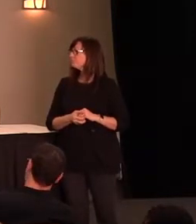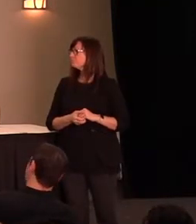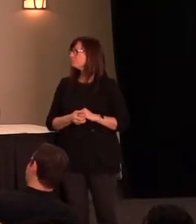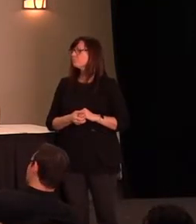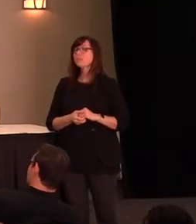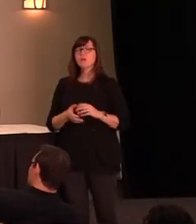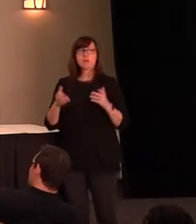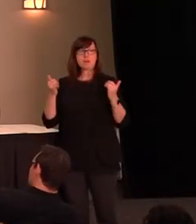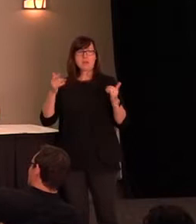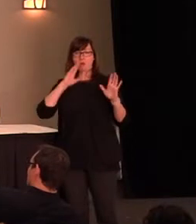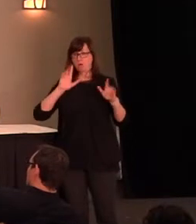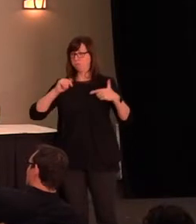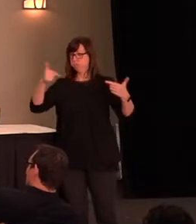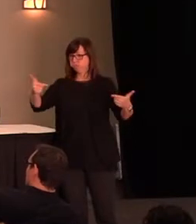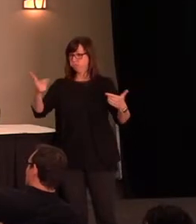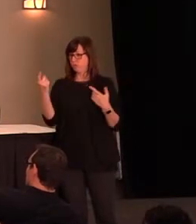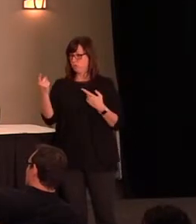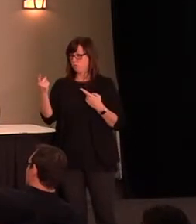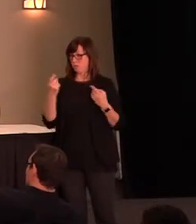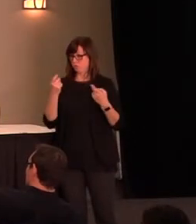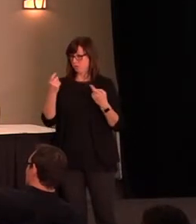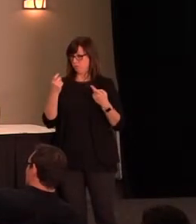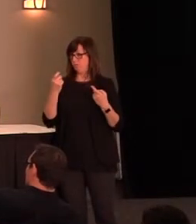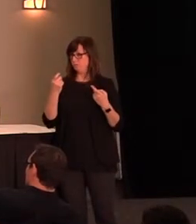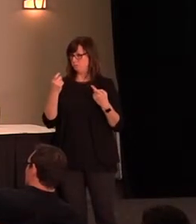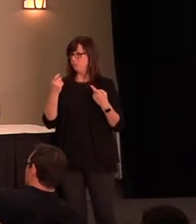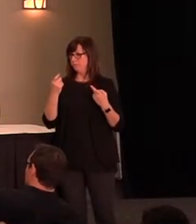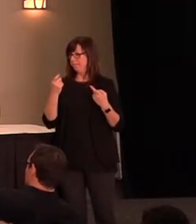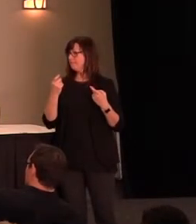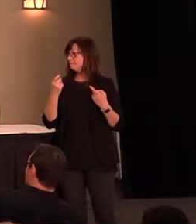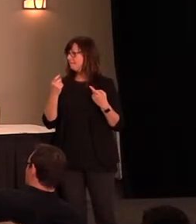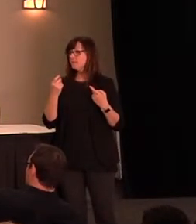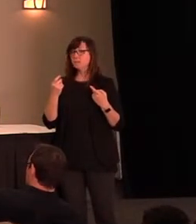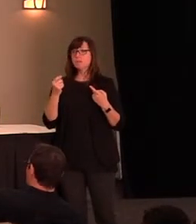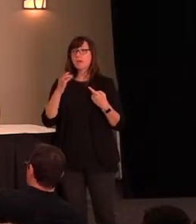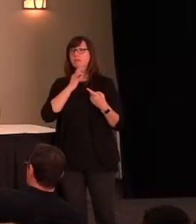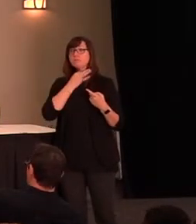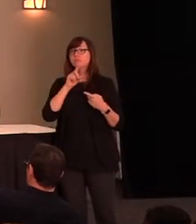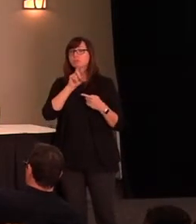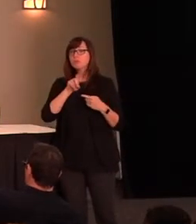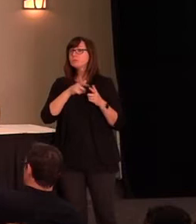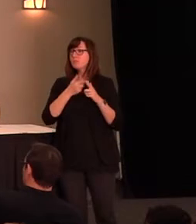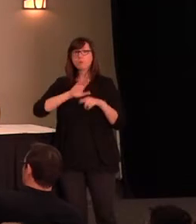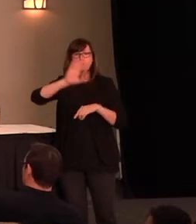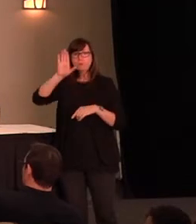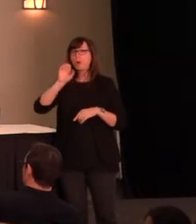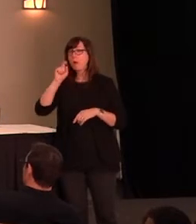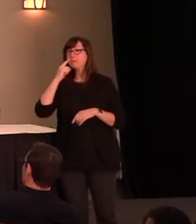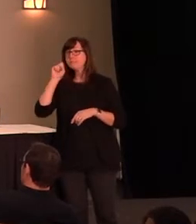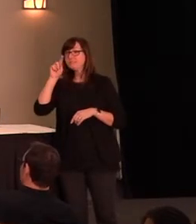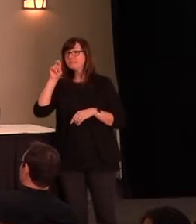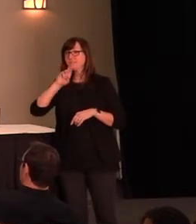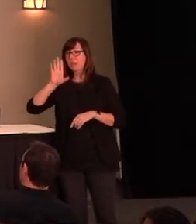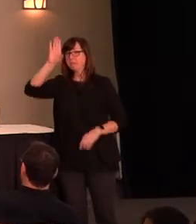excellent. We are now going to open it up for questions to the audience. And just put up your hand so we'll see who. Well, Steve has his hand raised